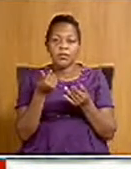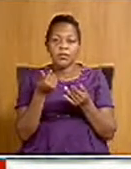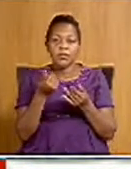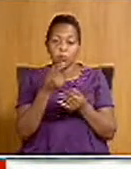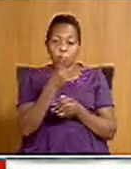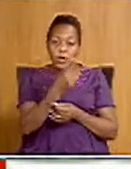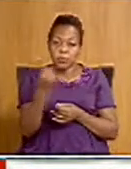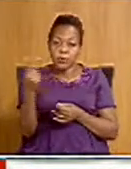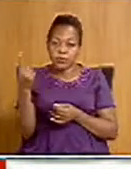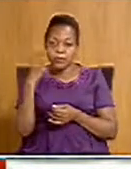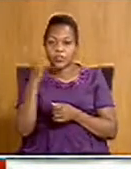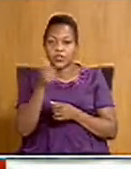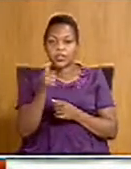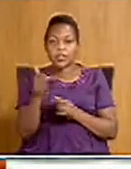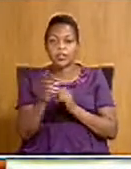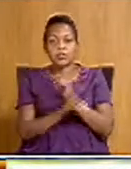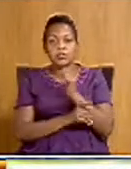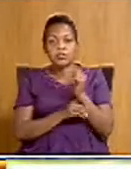one per district,